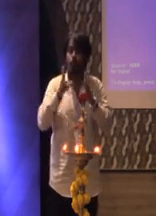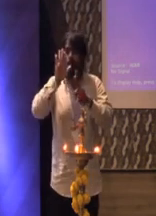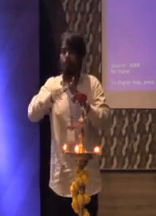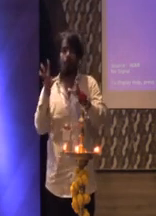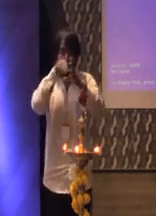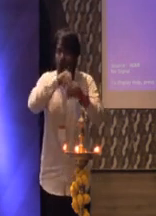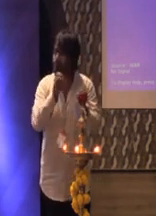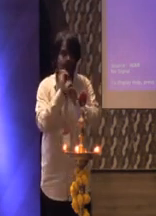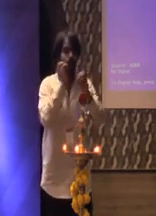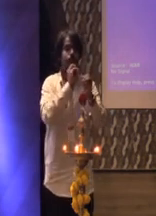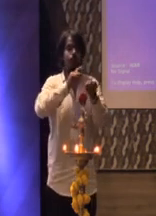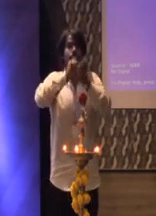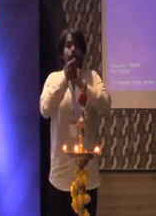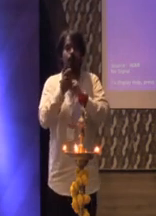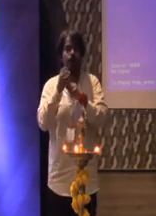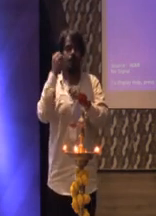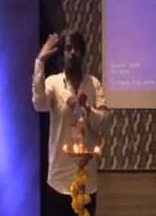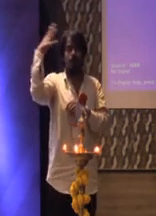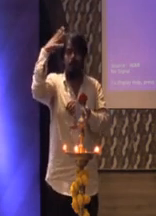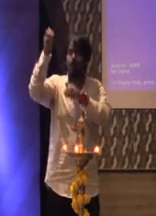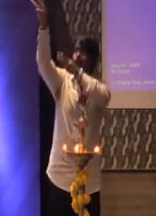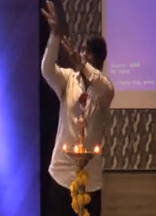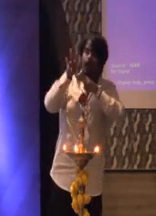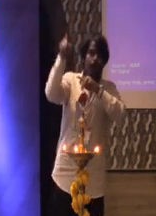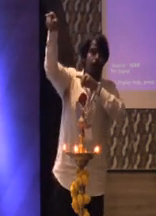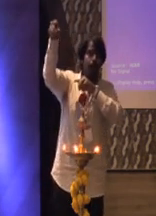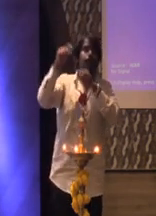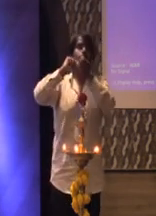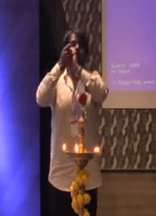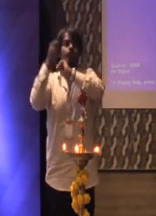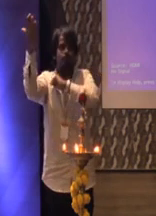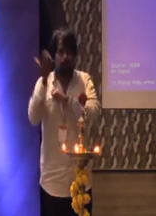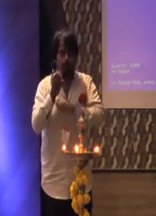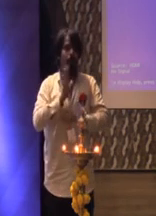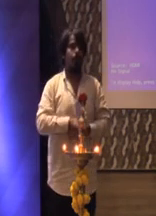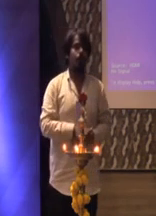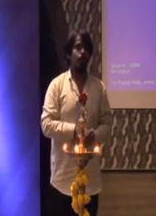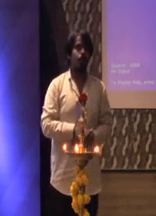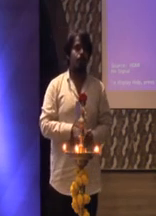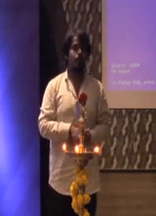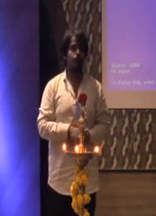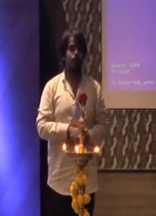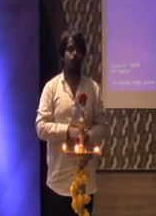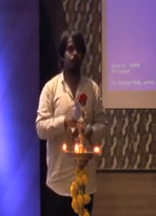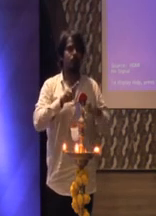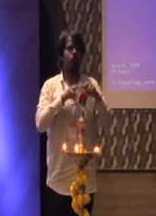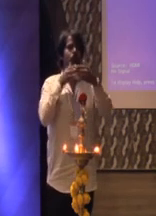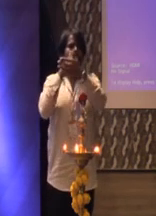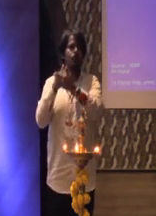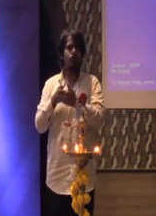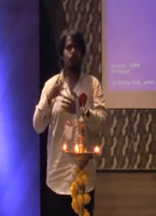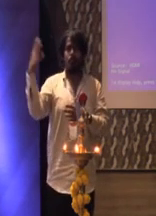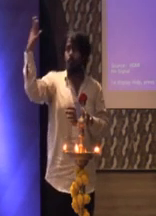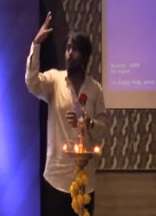it can be only synthesized in our body by sunlight and yeah our country we are fortunate enough to have so much of